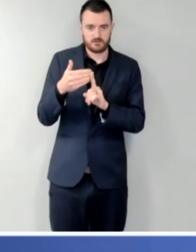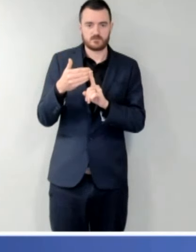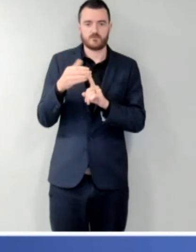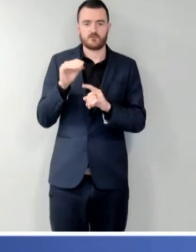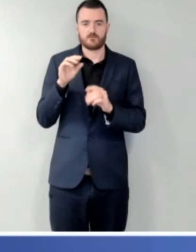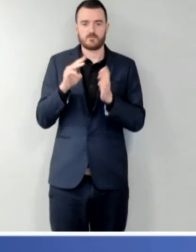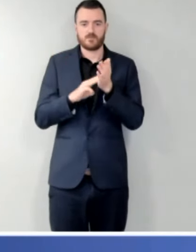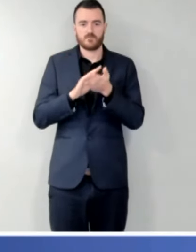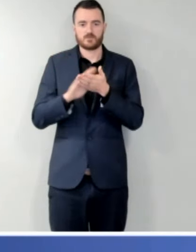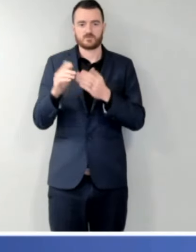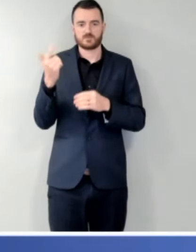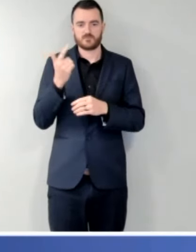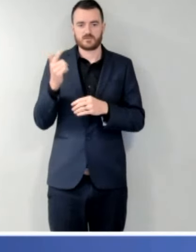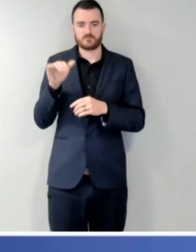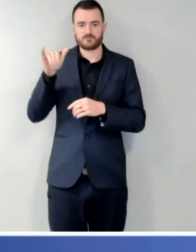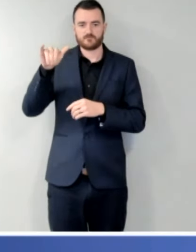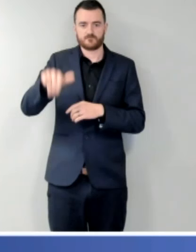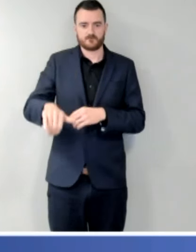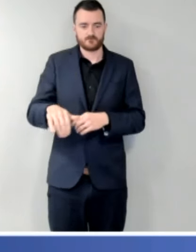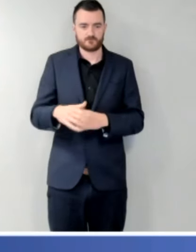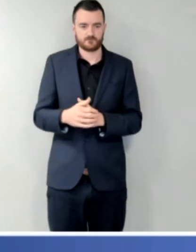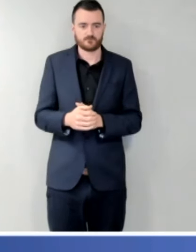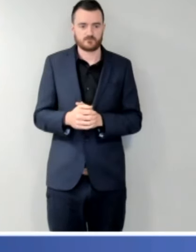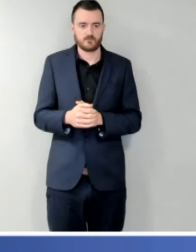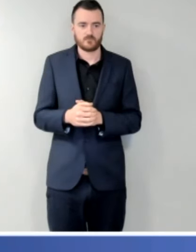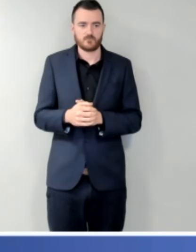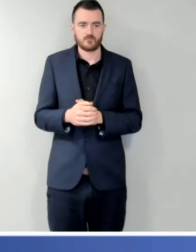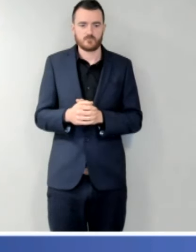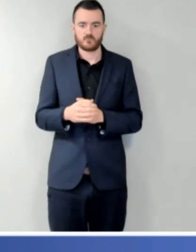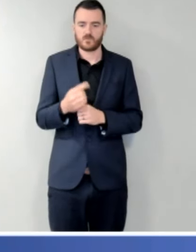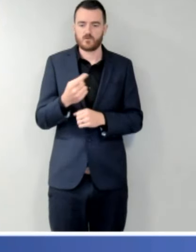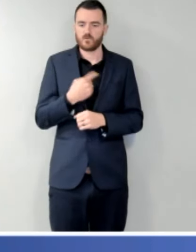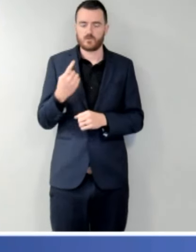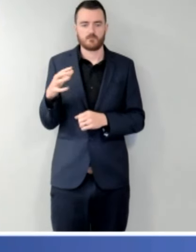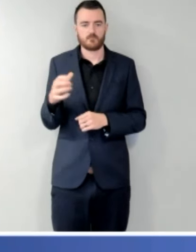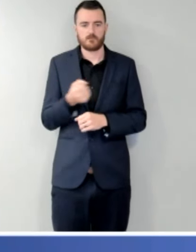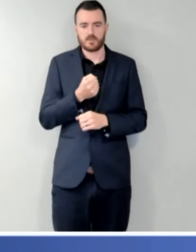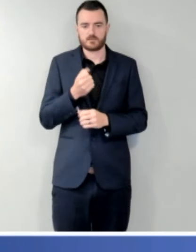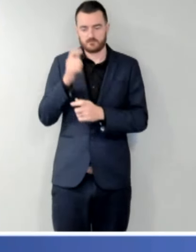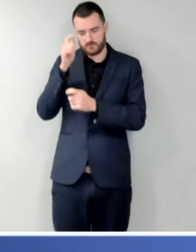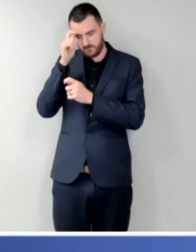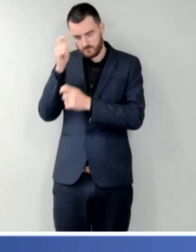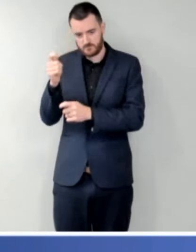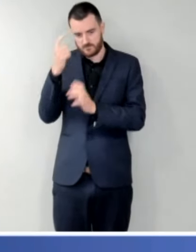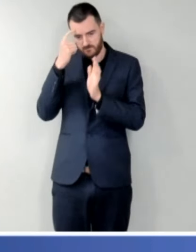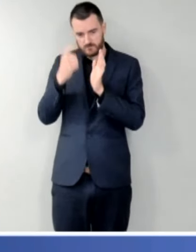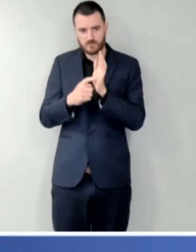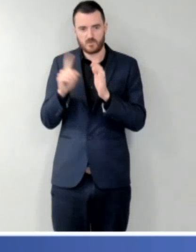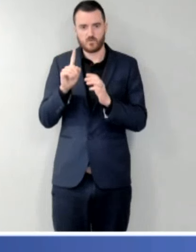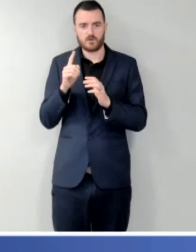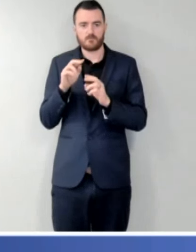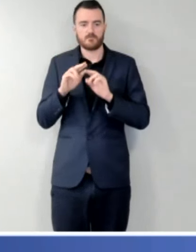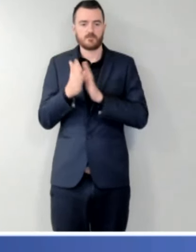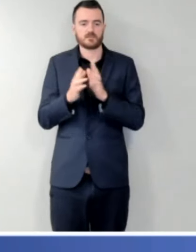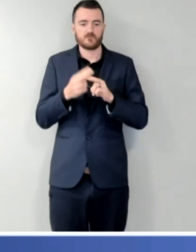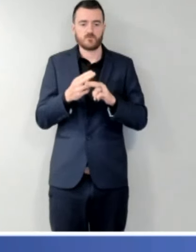down. We must acknowledge what today means for families, for loved ones, for Australians,